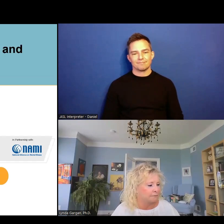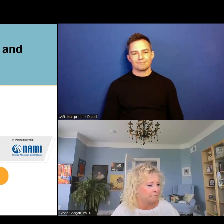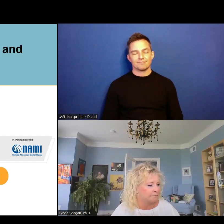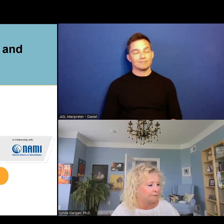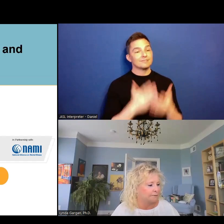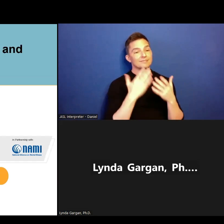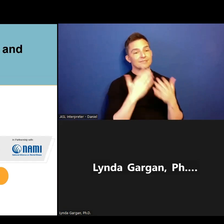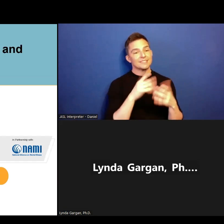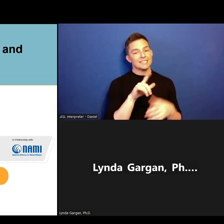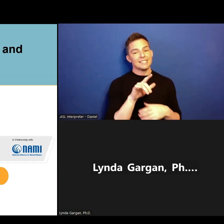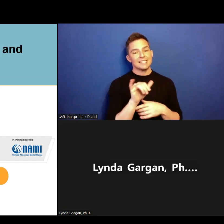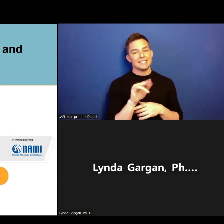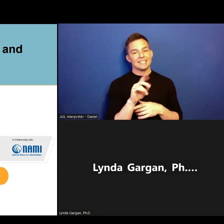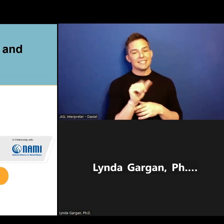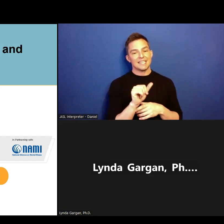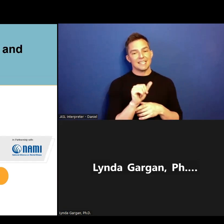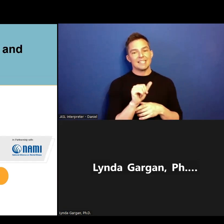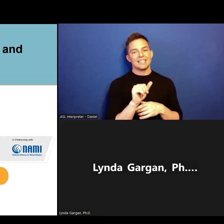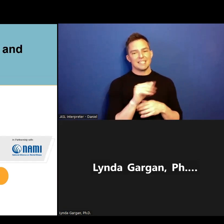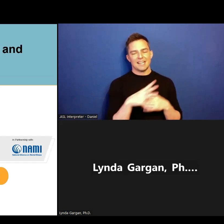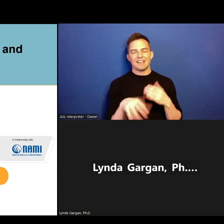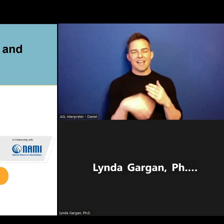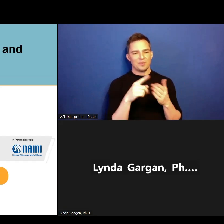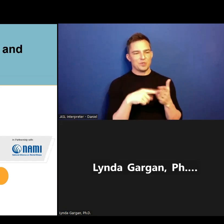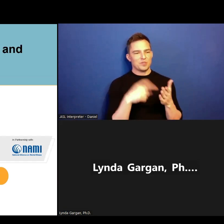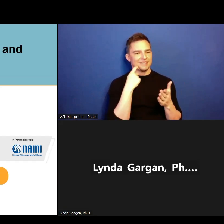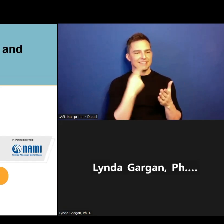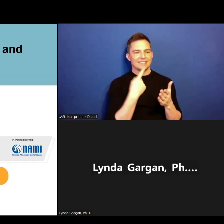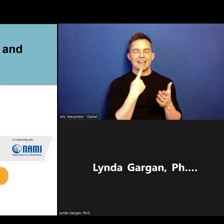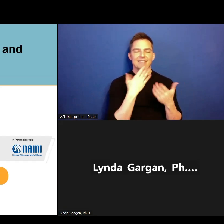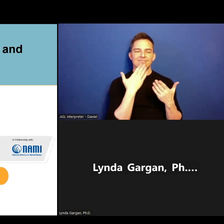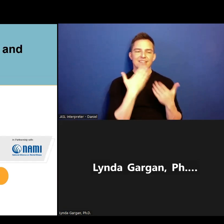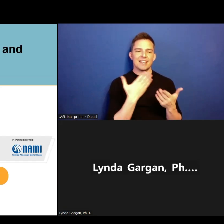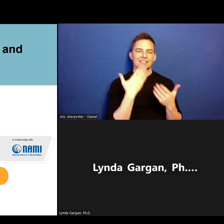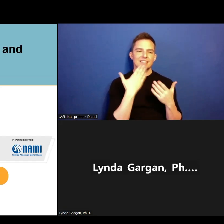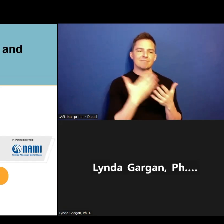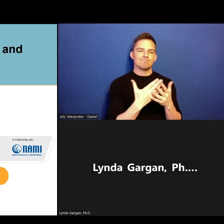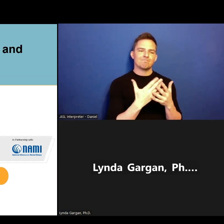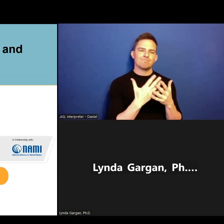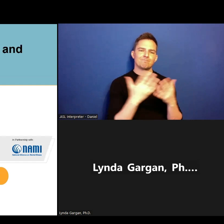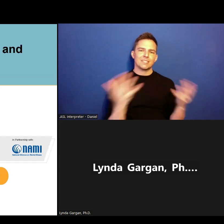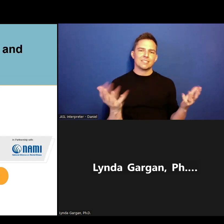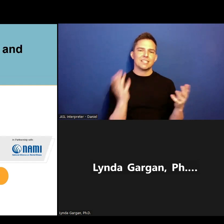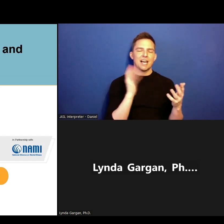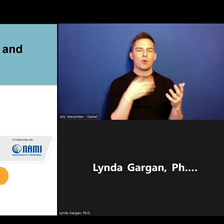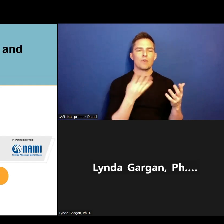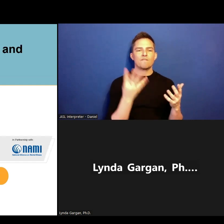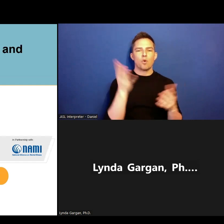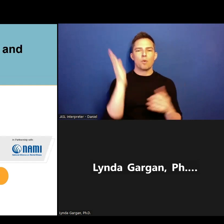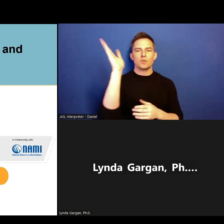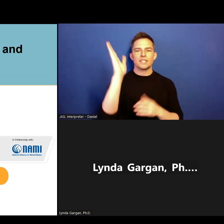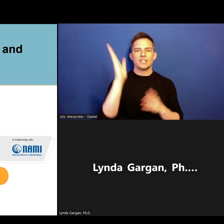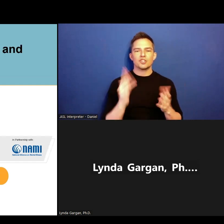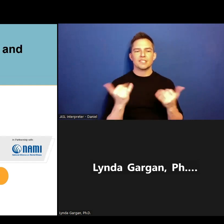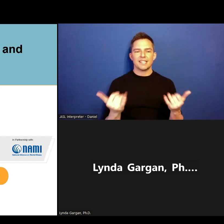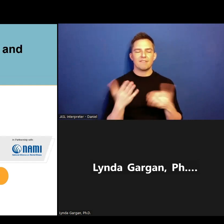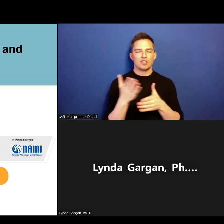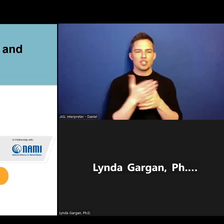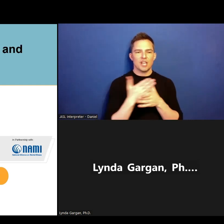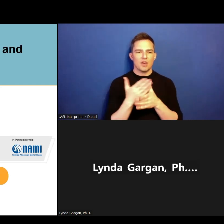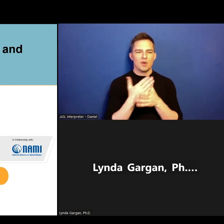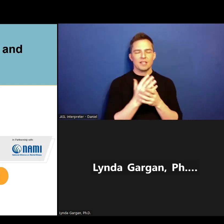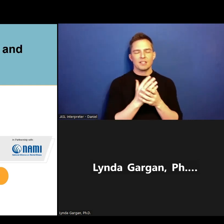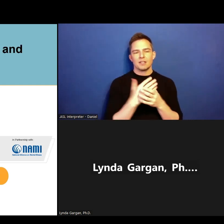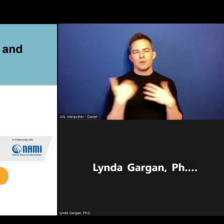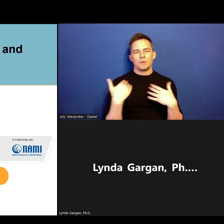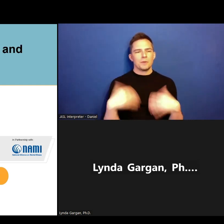Thank you, Linda. And I just piggyback what you said. Thank you so much to our 4 presenters today for sharing